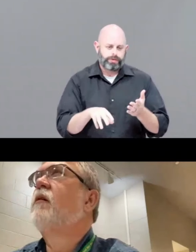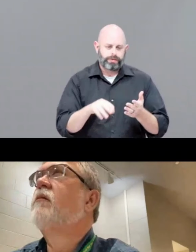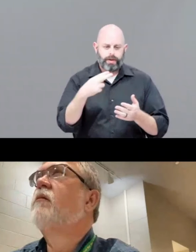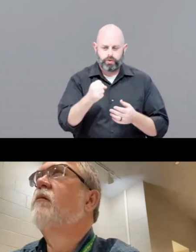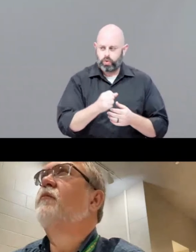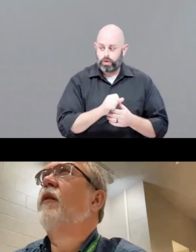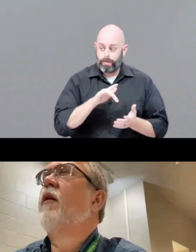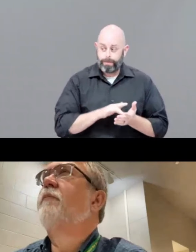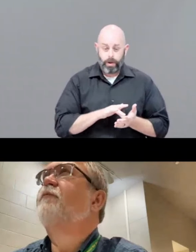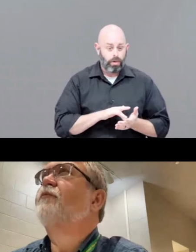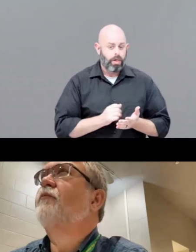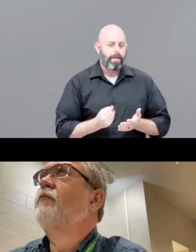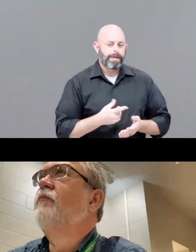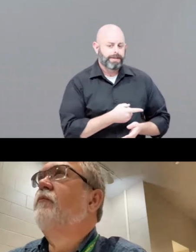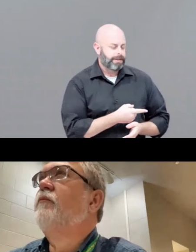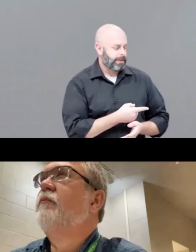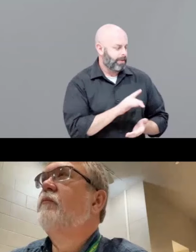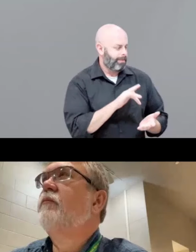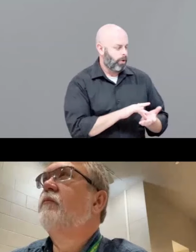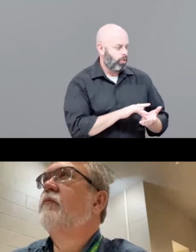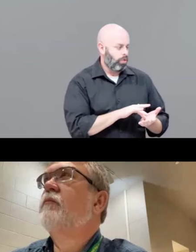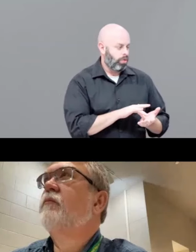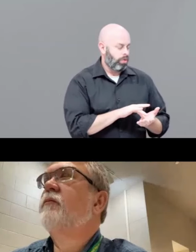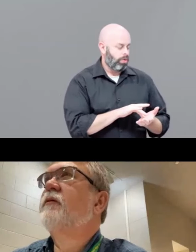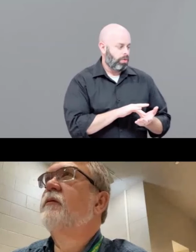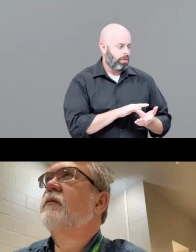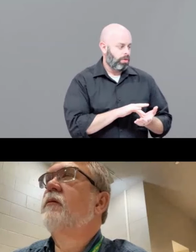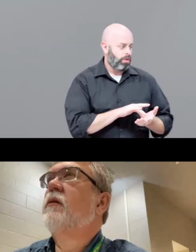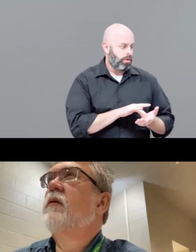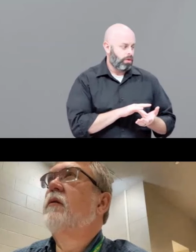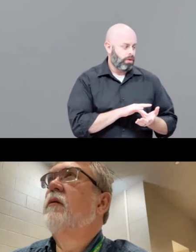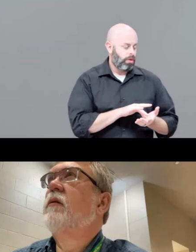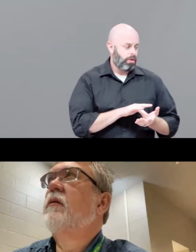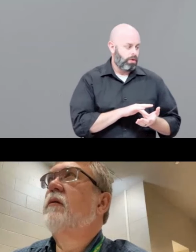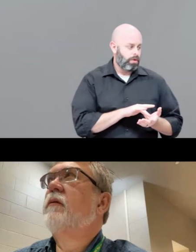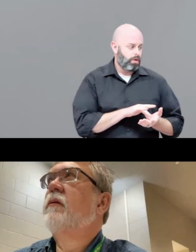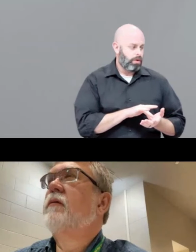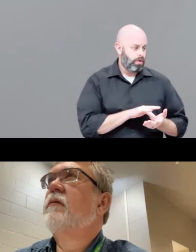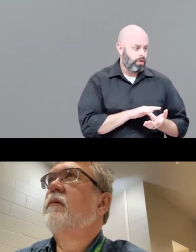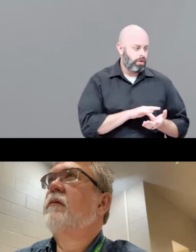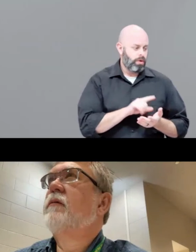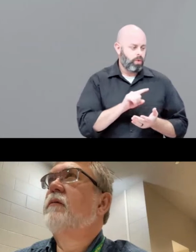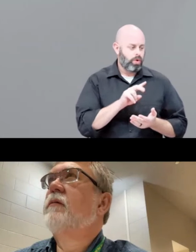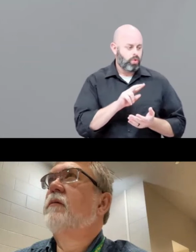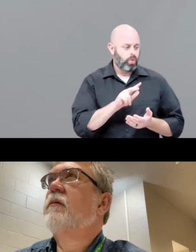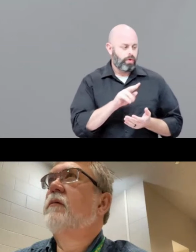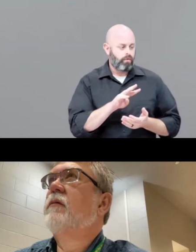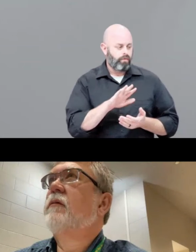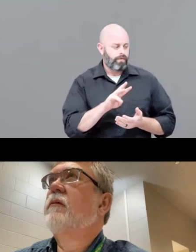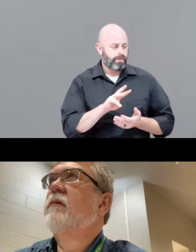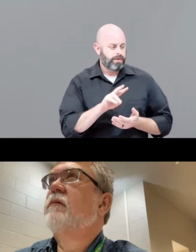And middle school, roughly. Middle school, we have 1, 2, 3, 4, 5,